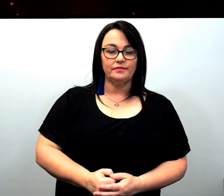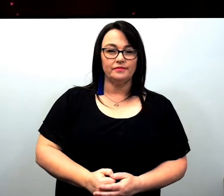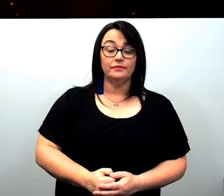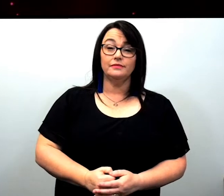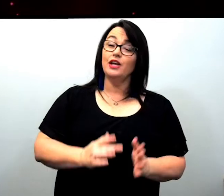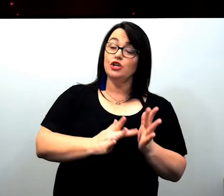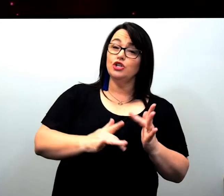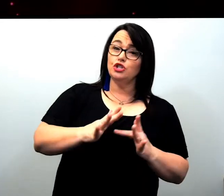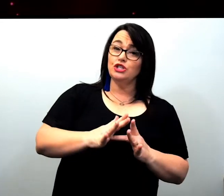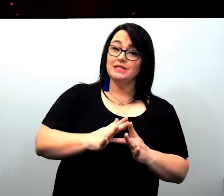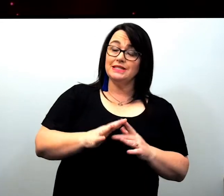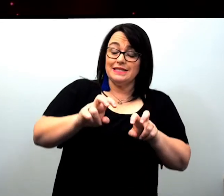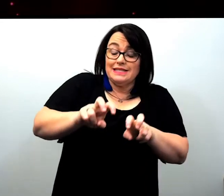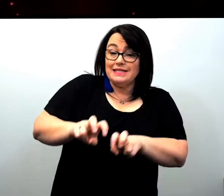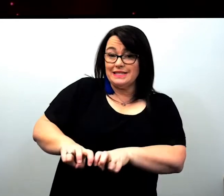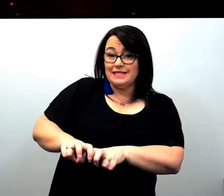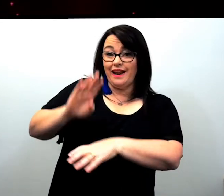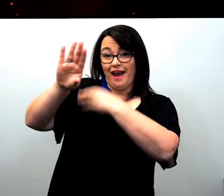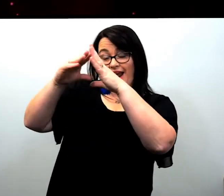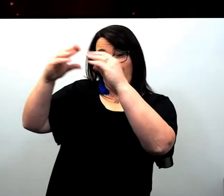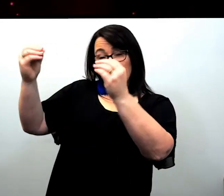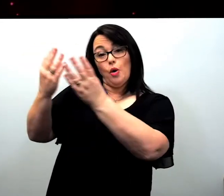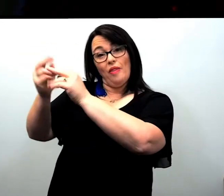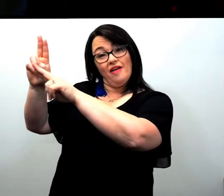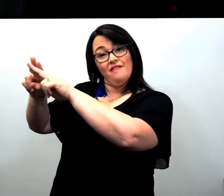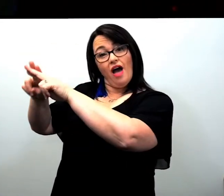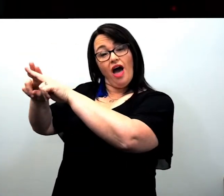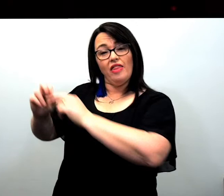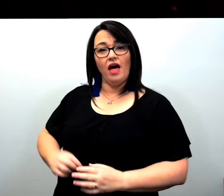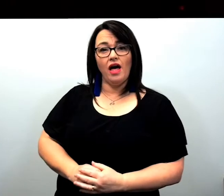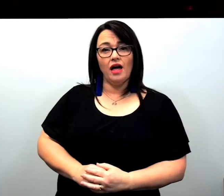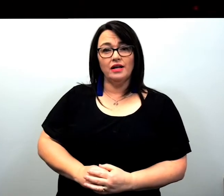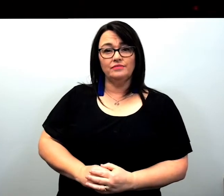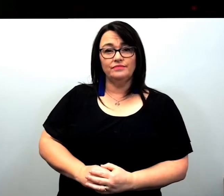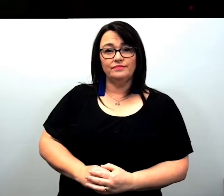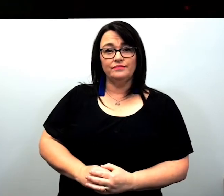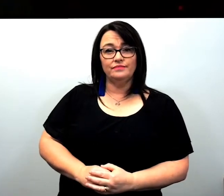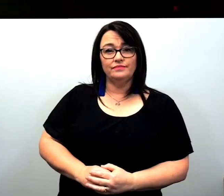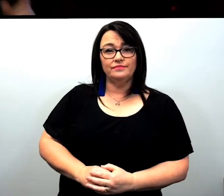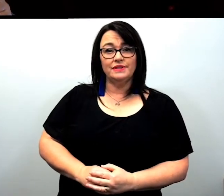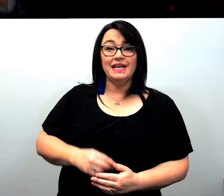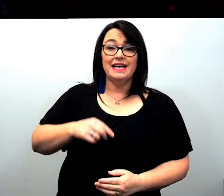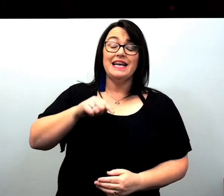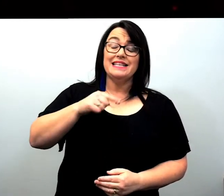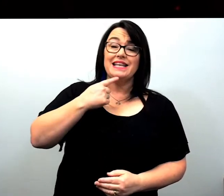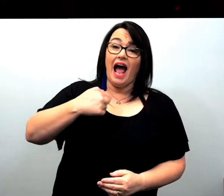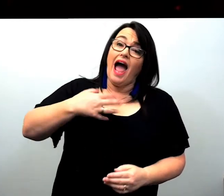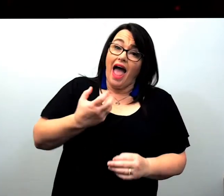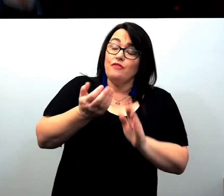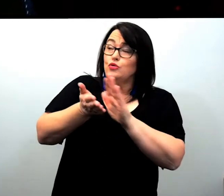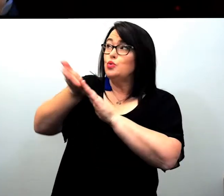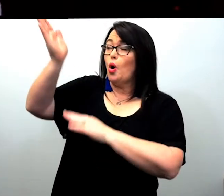of the Father. And he said in John 16, I'm going away, but I'm going to send somebody who will represent me and he'll lead you into all